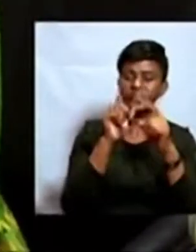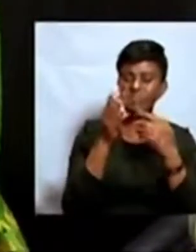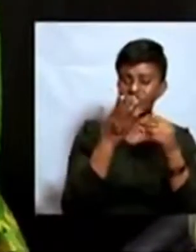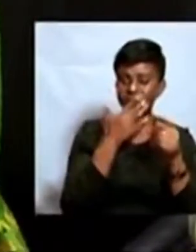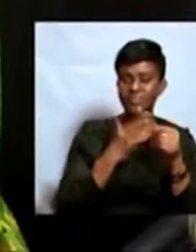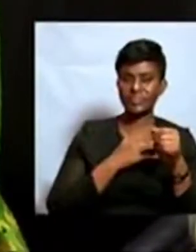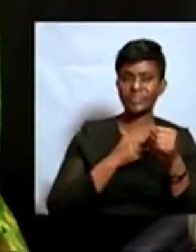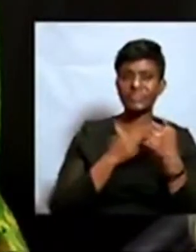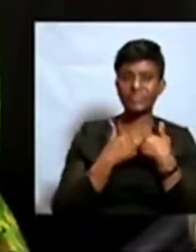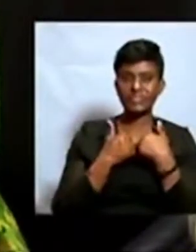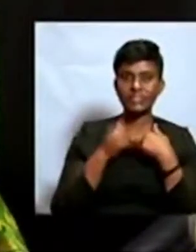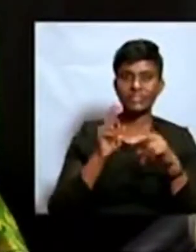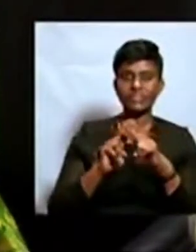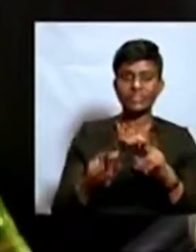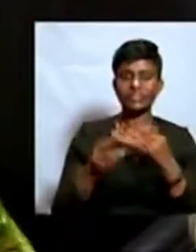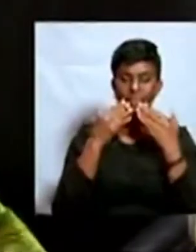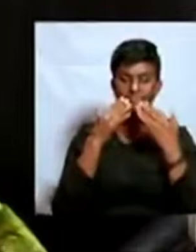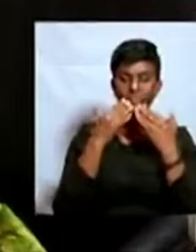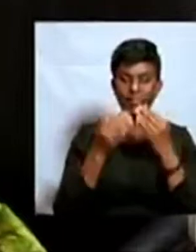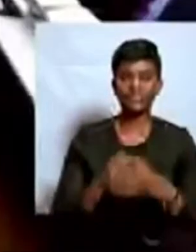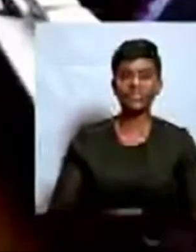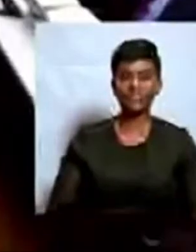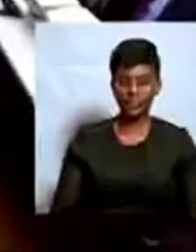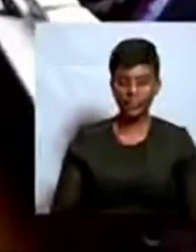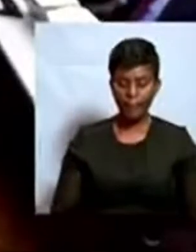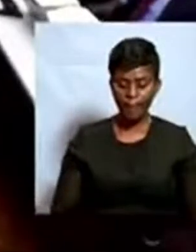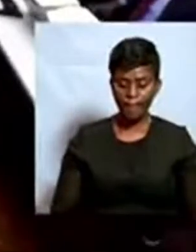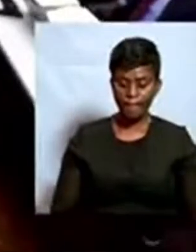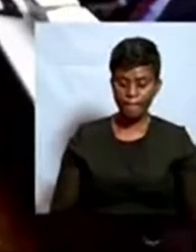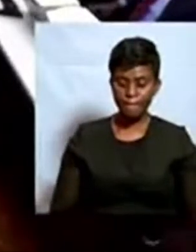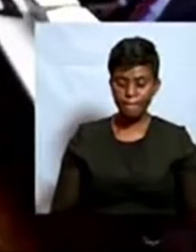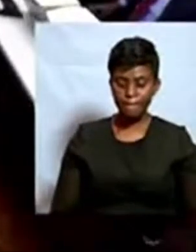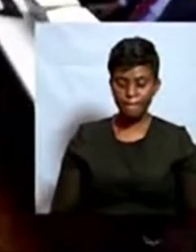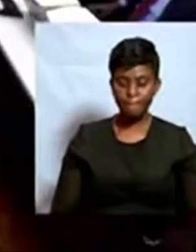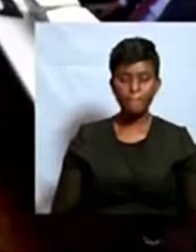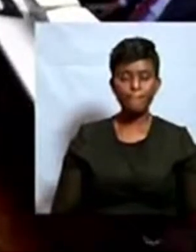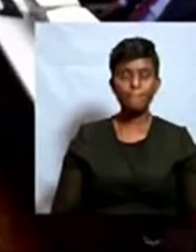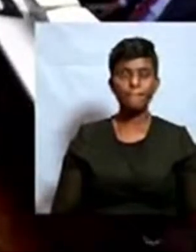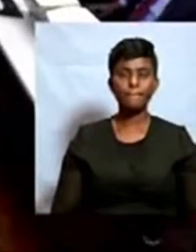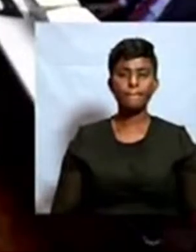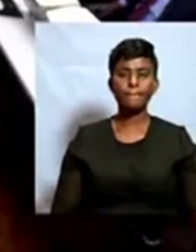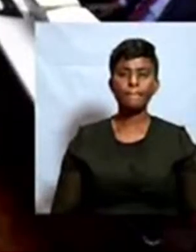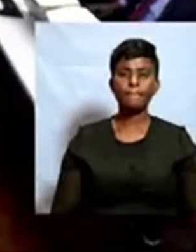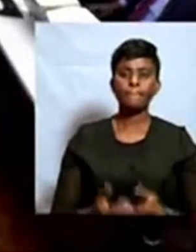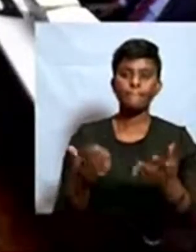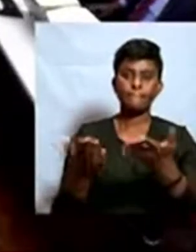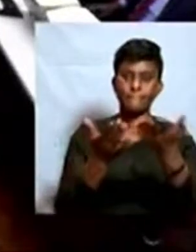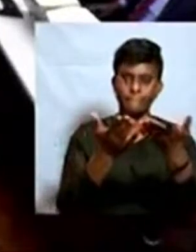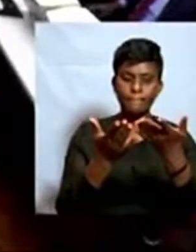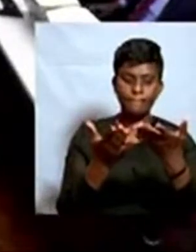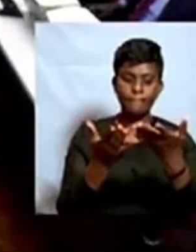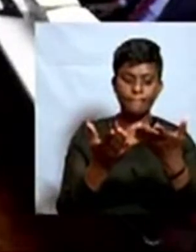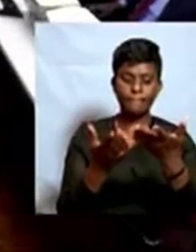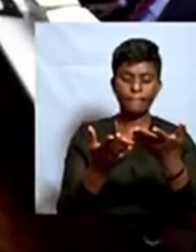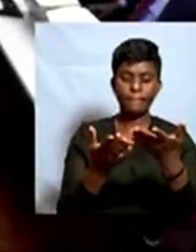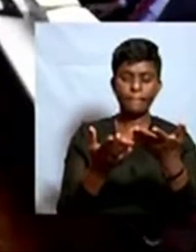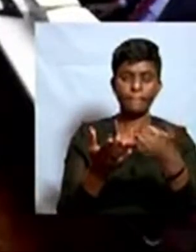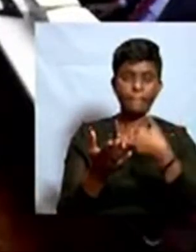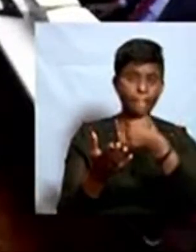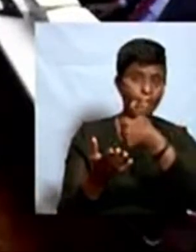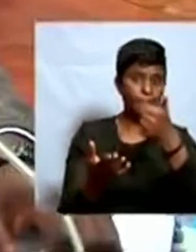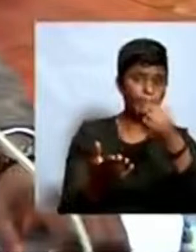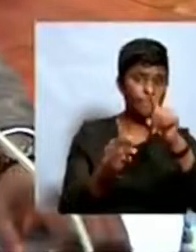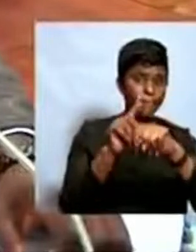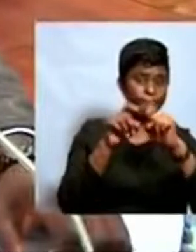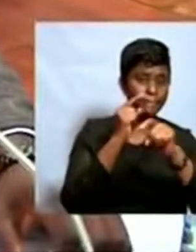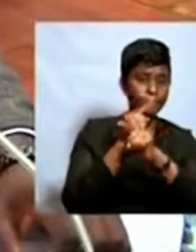I have, Chair. Thank you. Thank you so much, Reverend. Witness, you have another question, Honorable Just